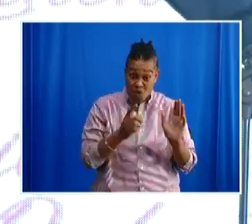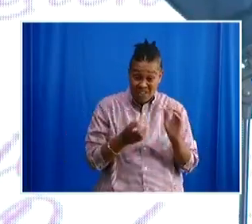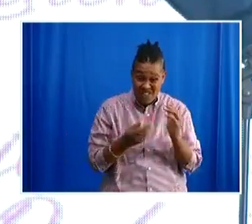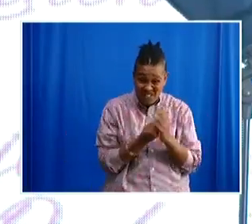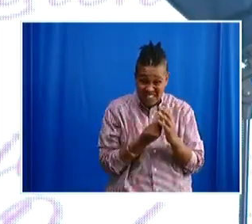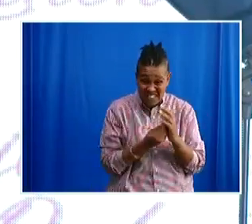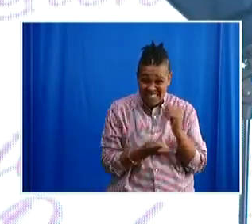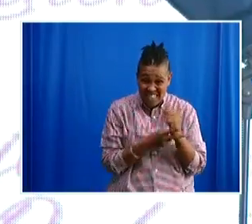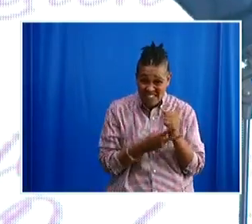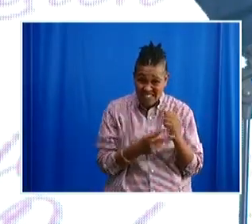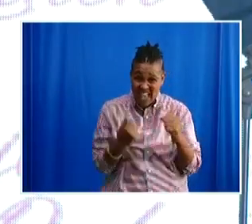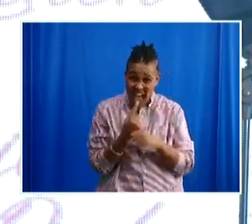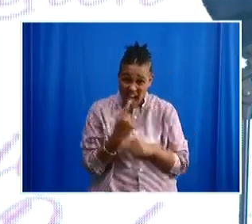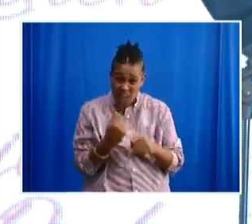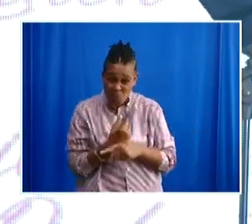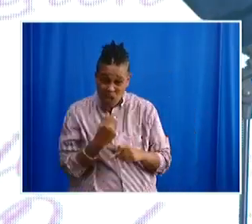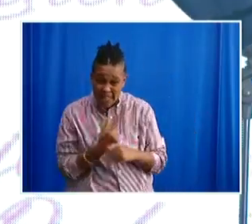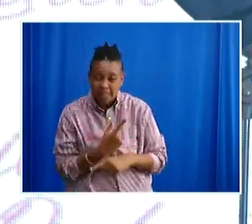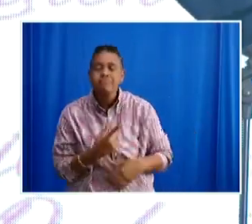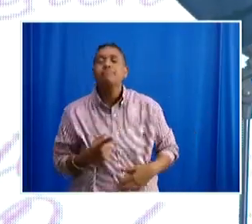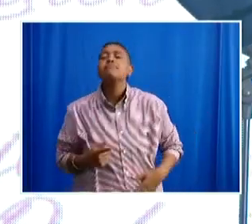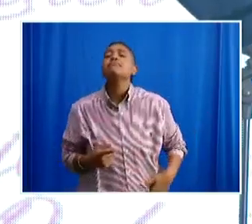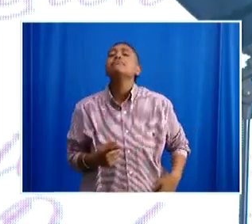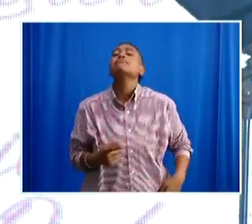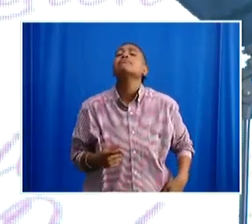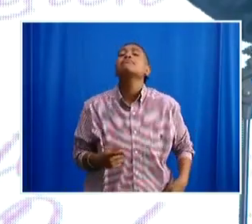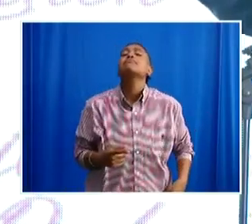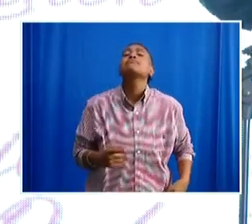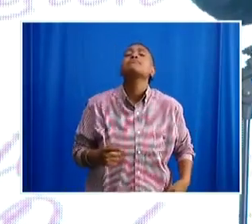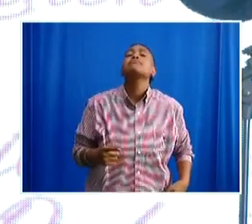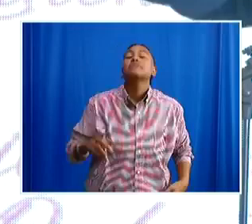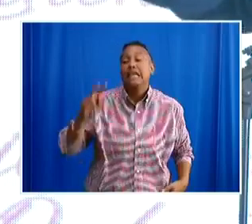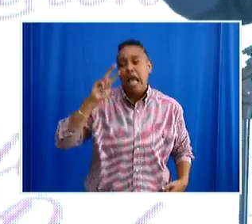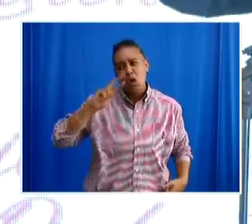basis that go towards a